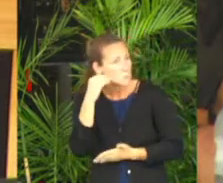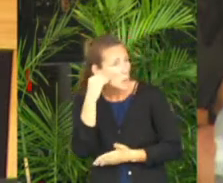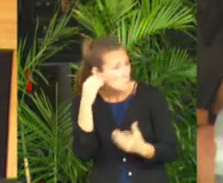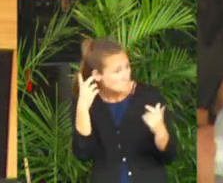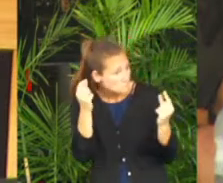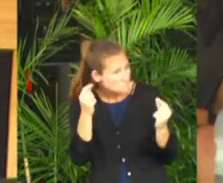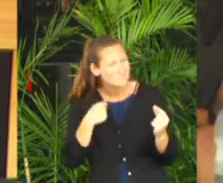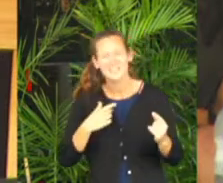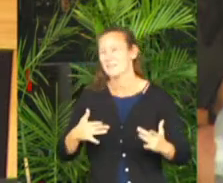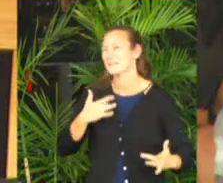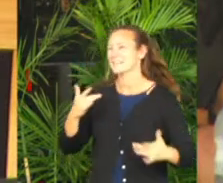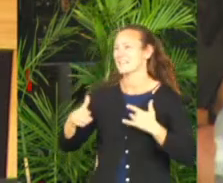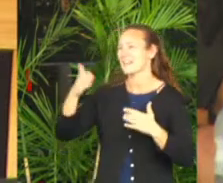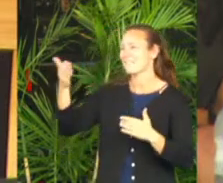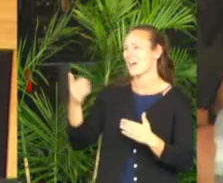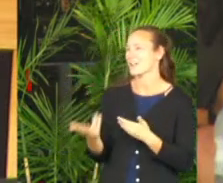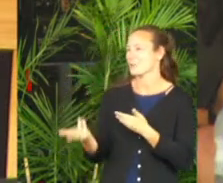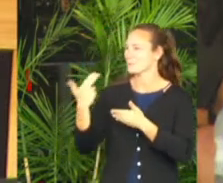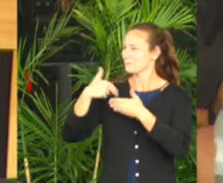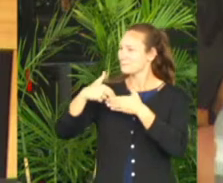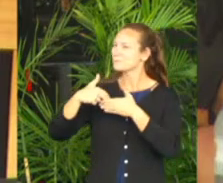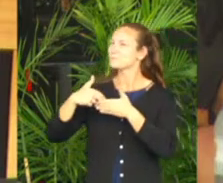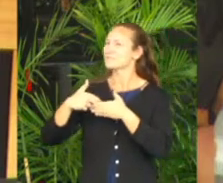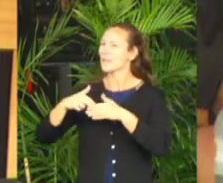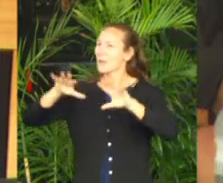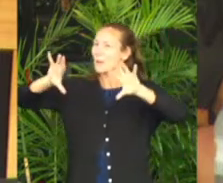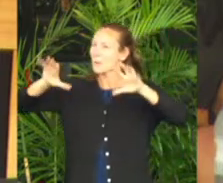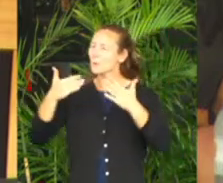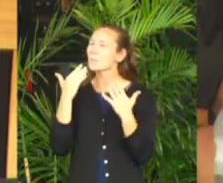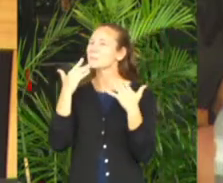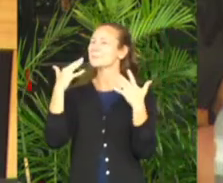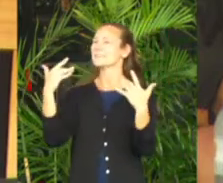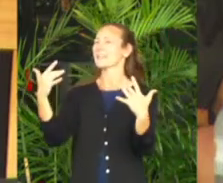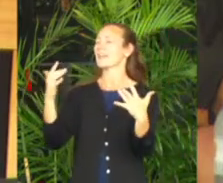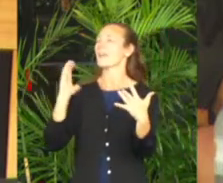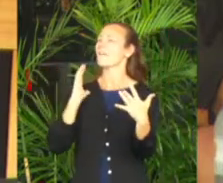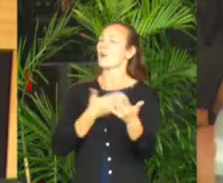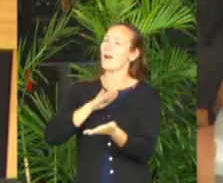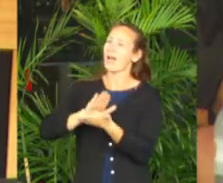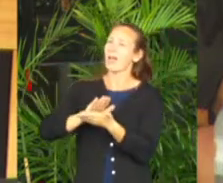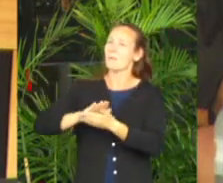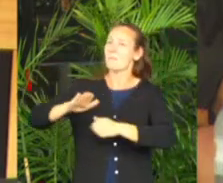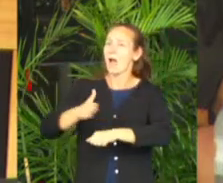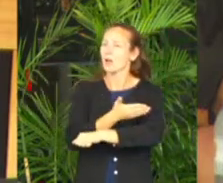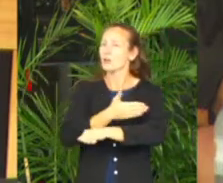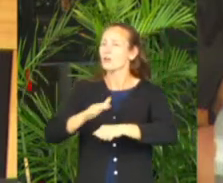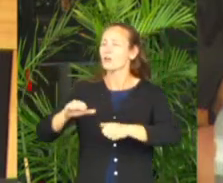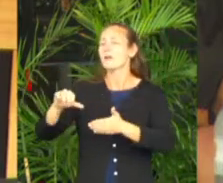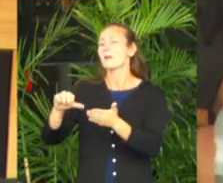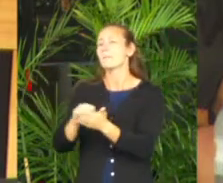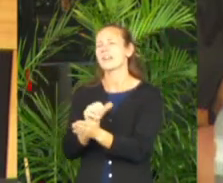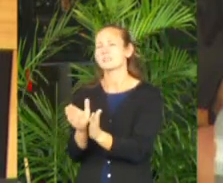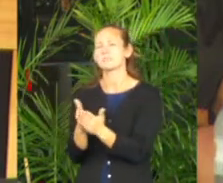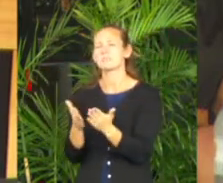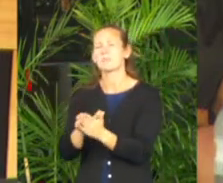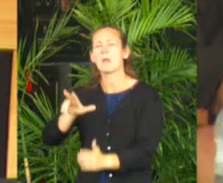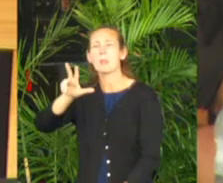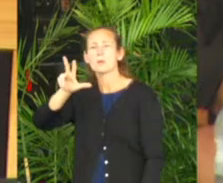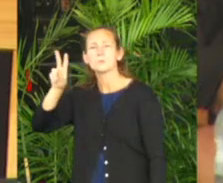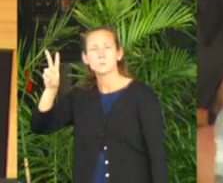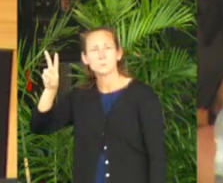I'm excited to invite you to participate in a group singing of our alma mater, page 32 in your